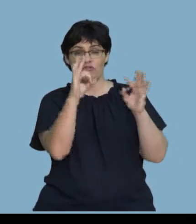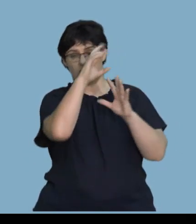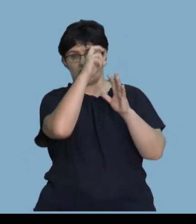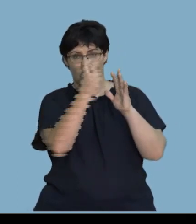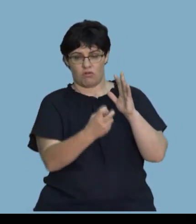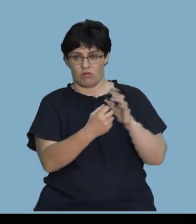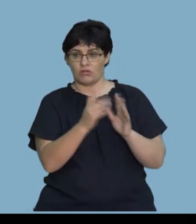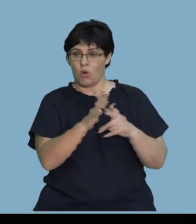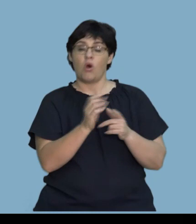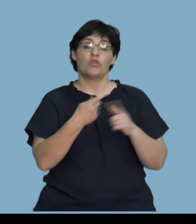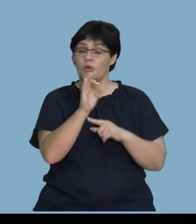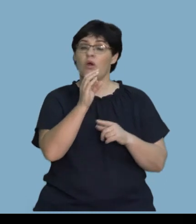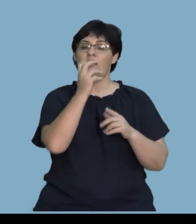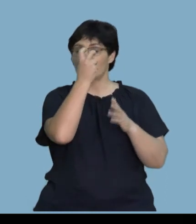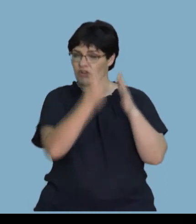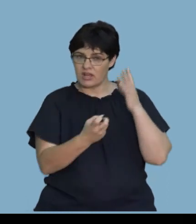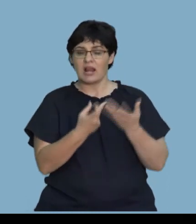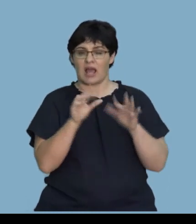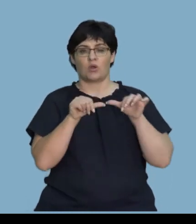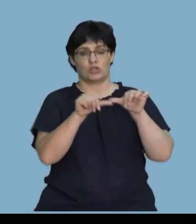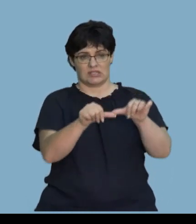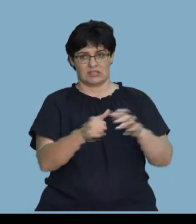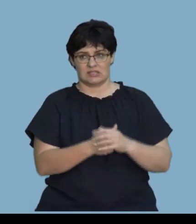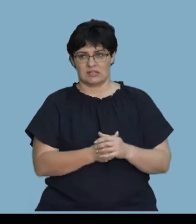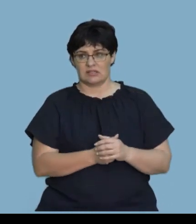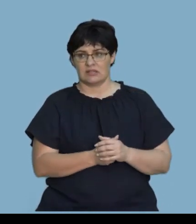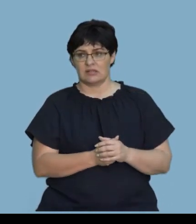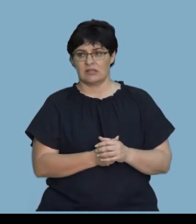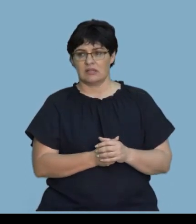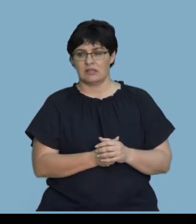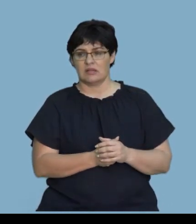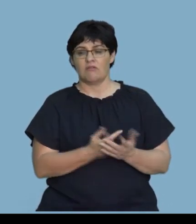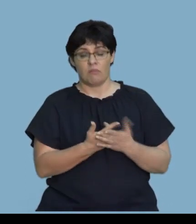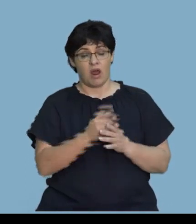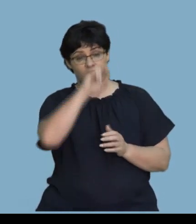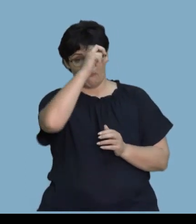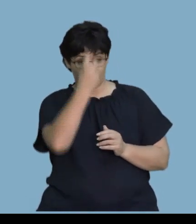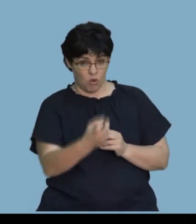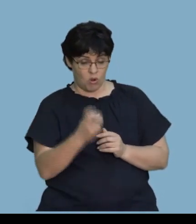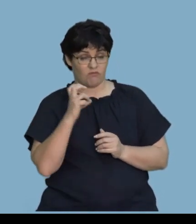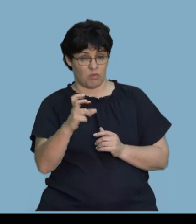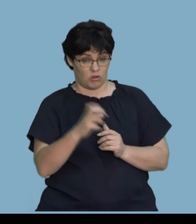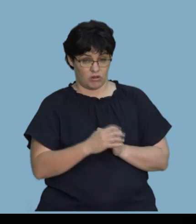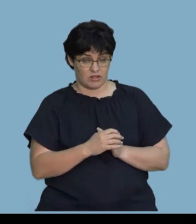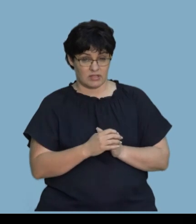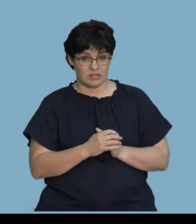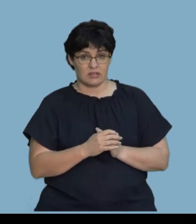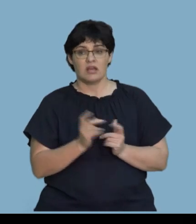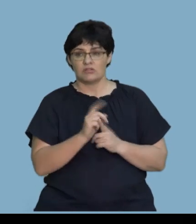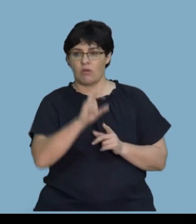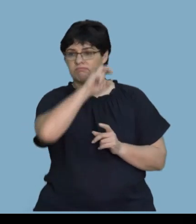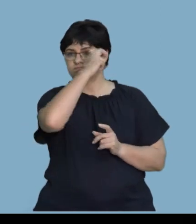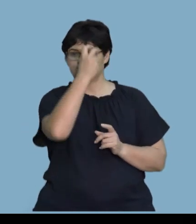fall. Yeah, sorry, during the fall remains constant. Okay, I'm somewhere else. During the fall of the ball. So this ball,